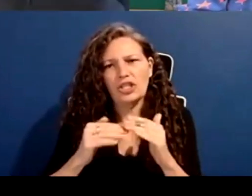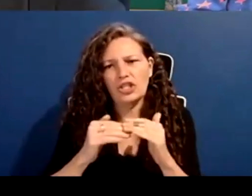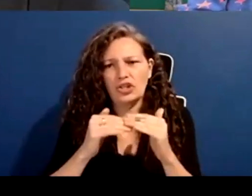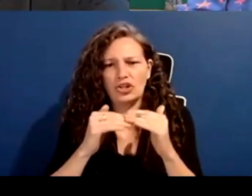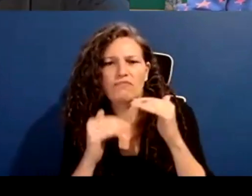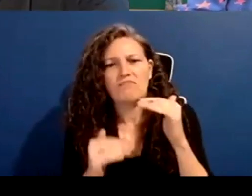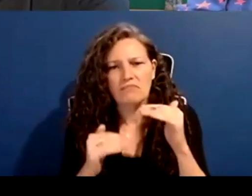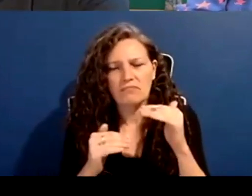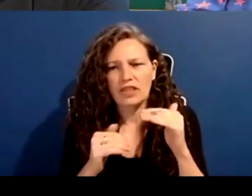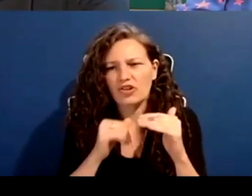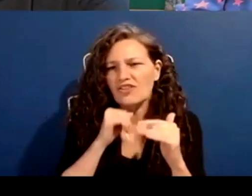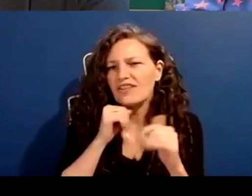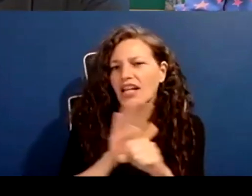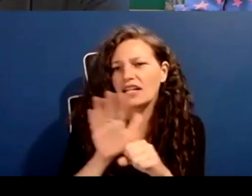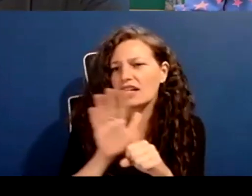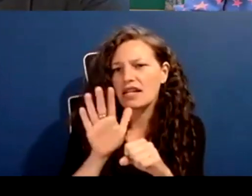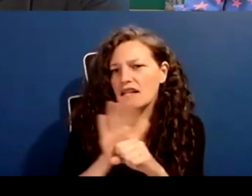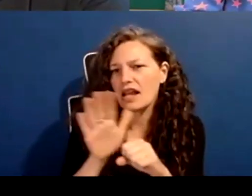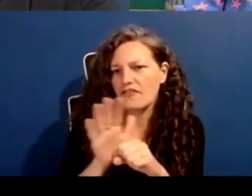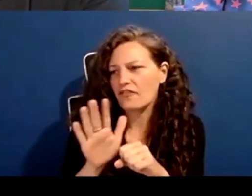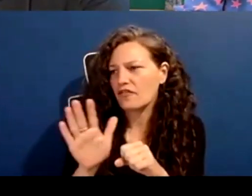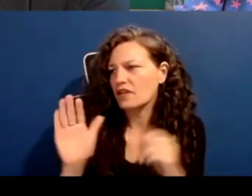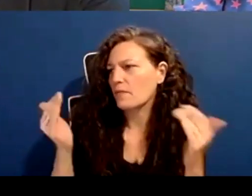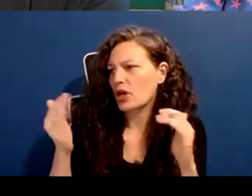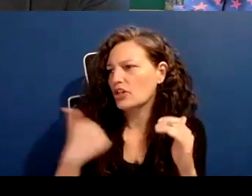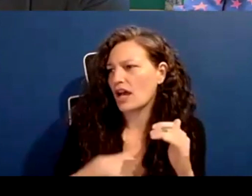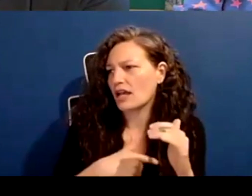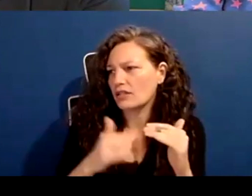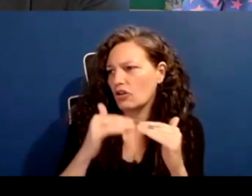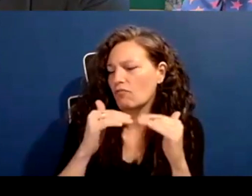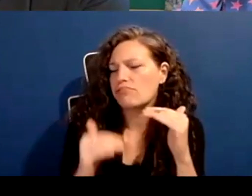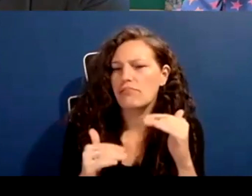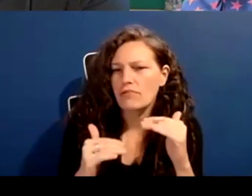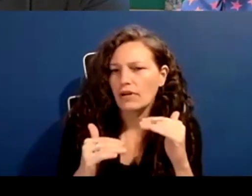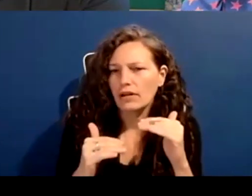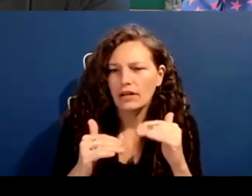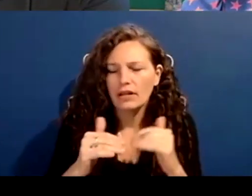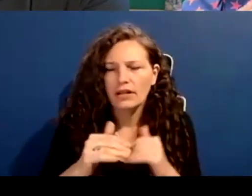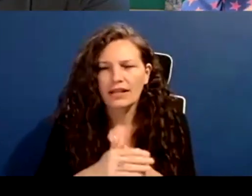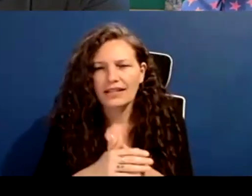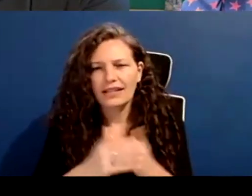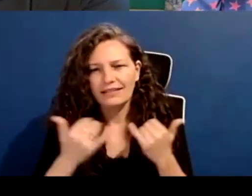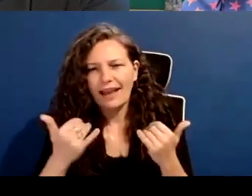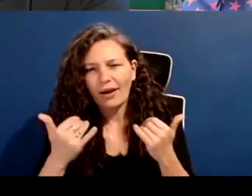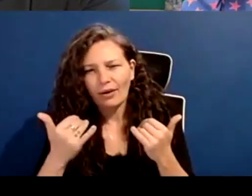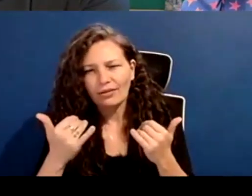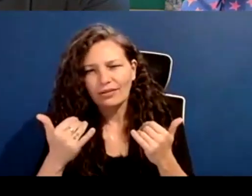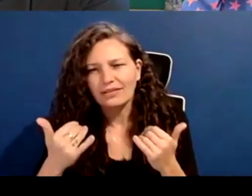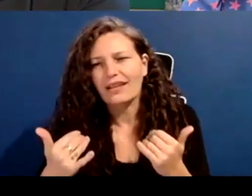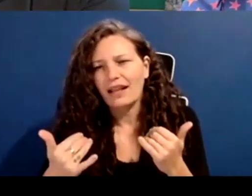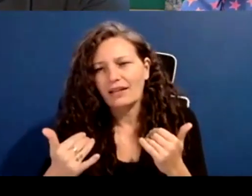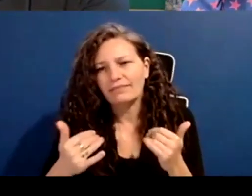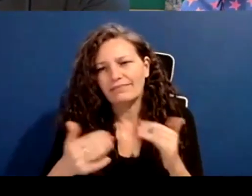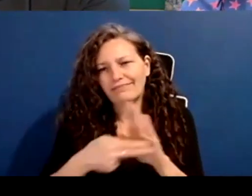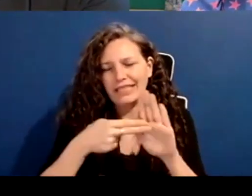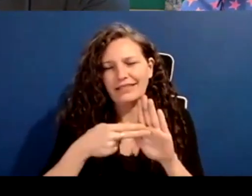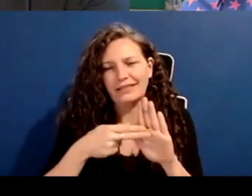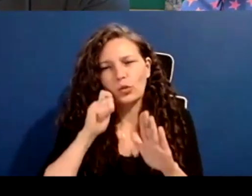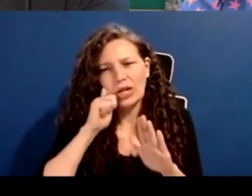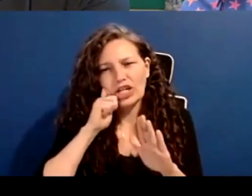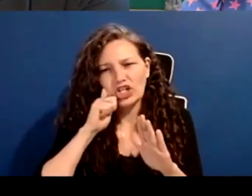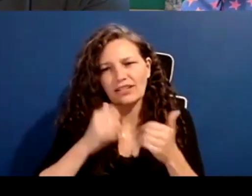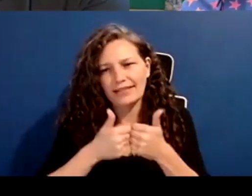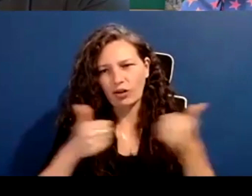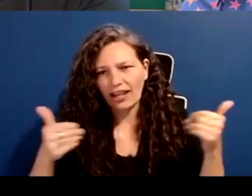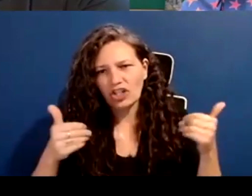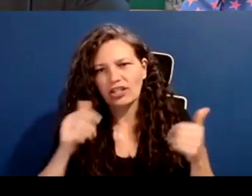of disability was used to prop up what we now know as racial segregation and racial slavery in this